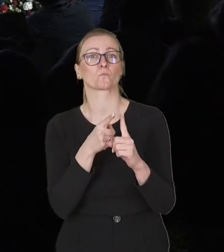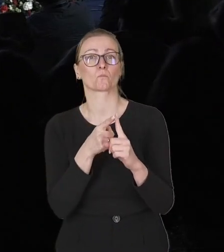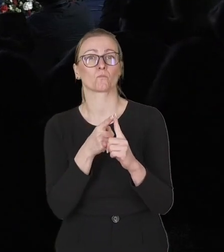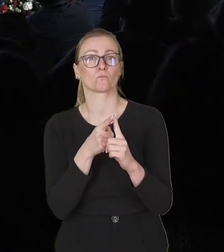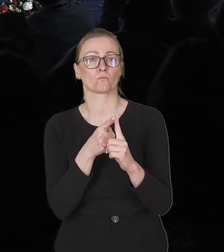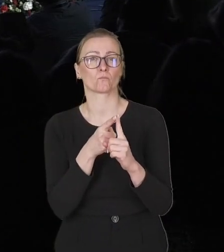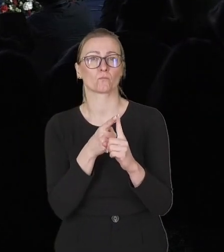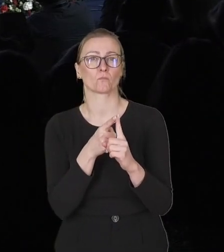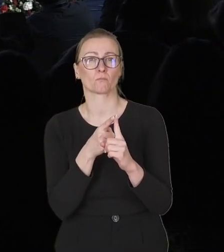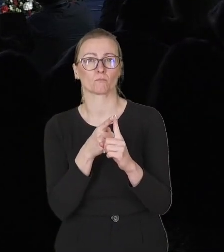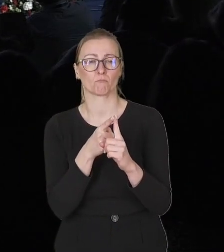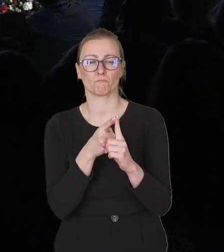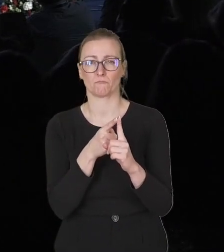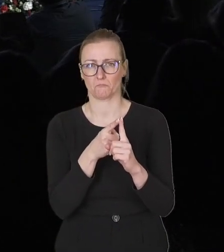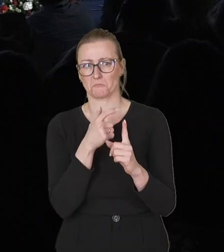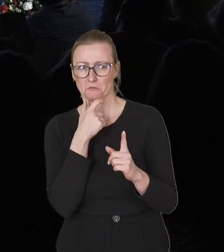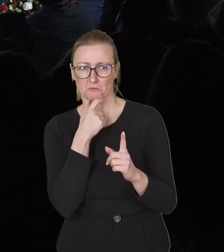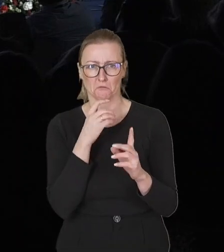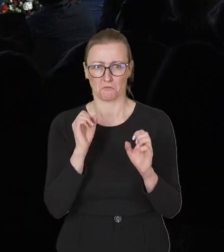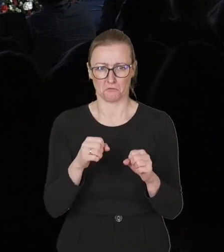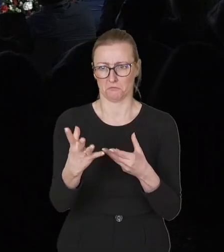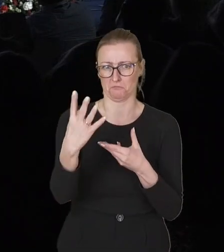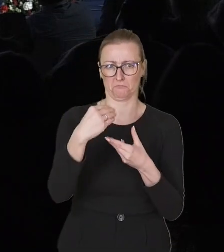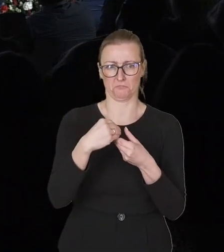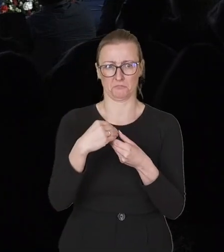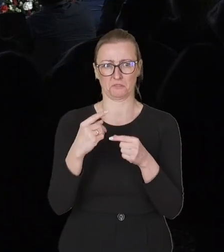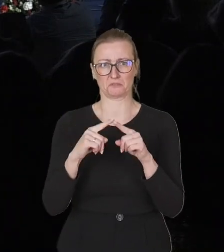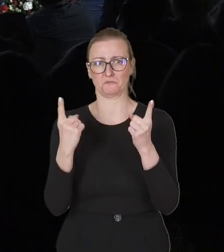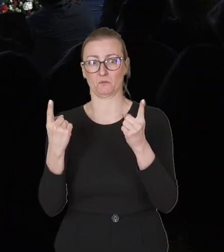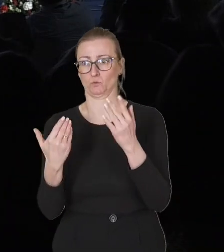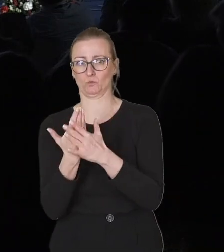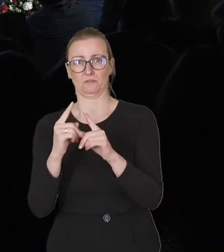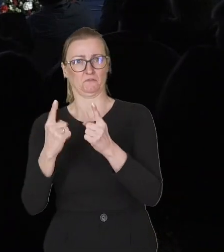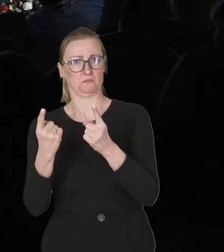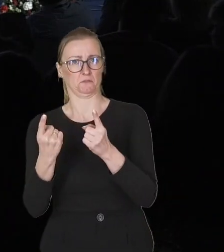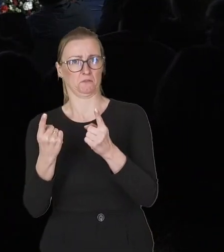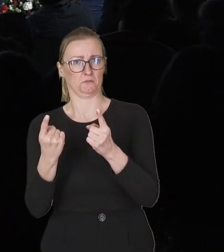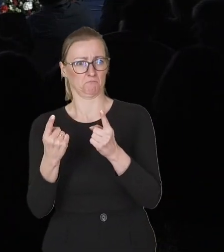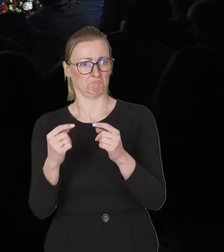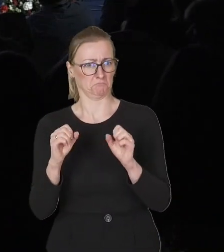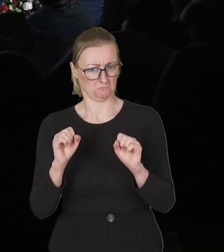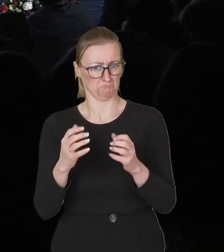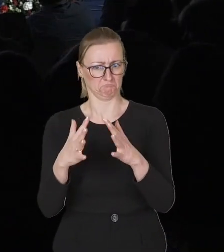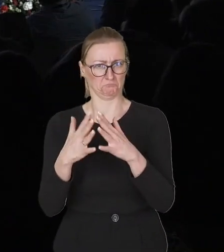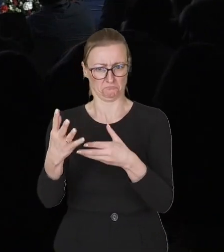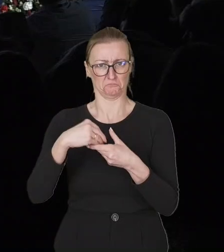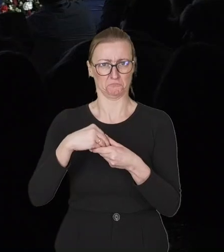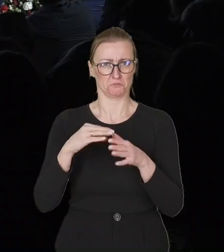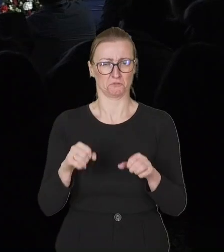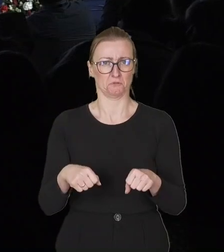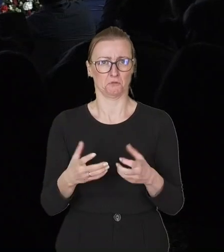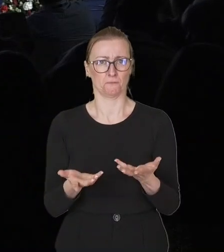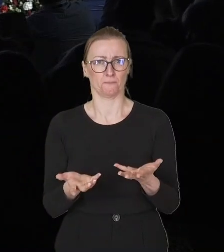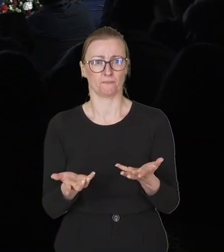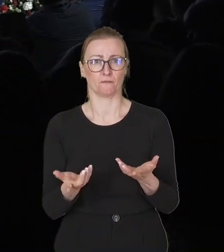So make sure that they can be done also. Thank you. Marina? I